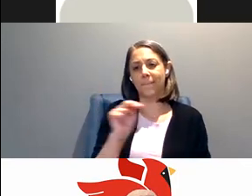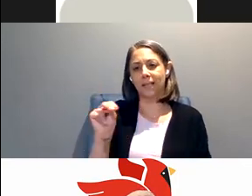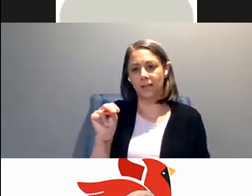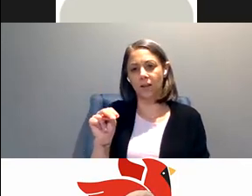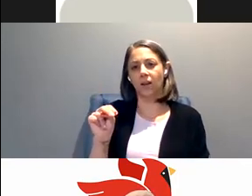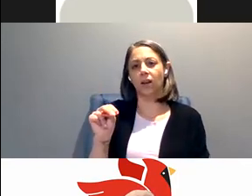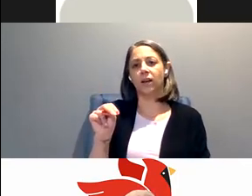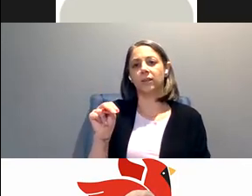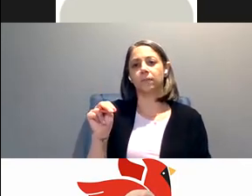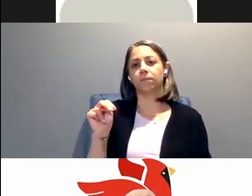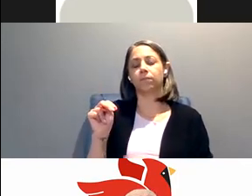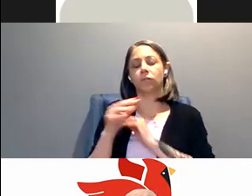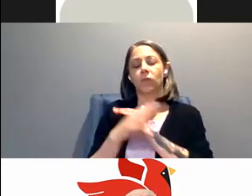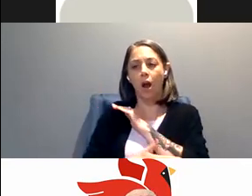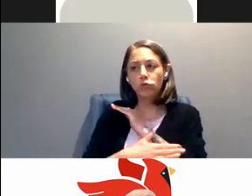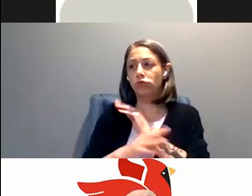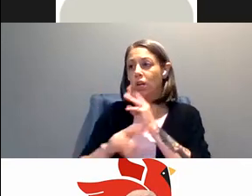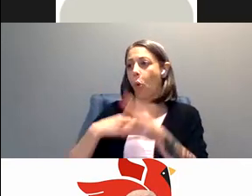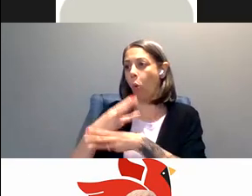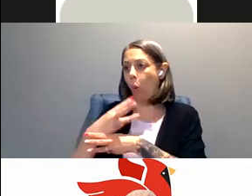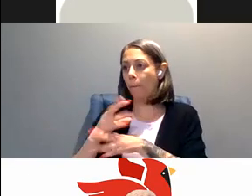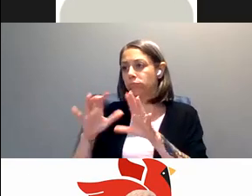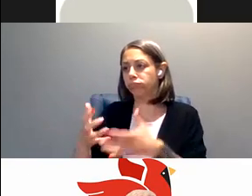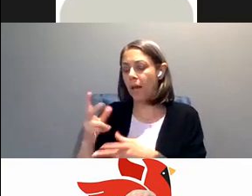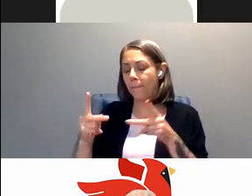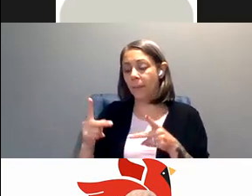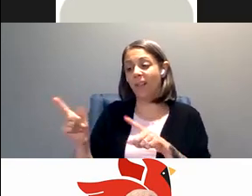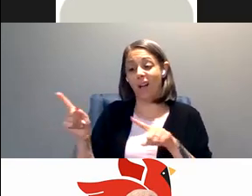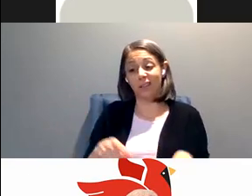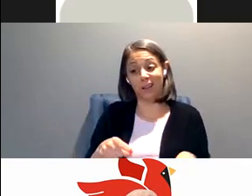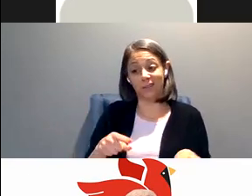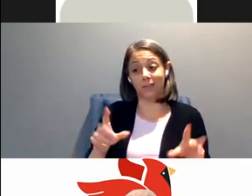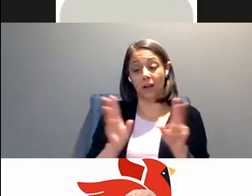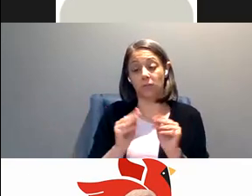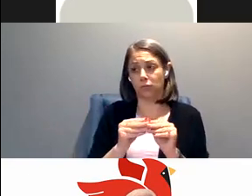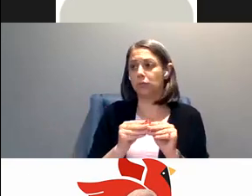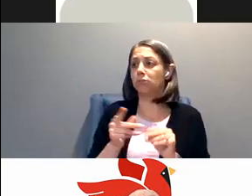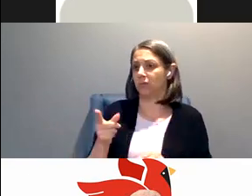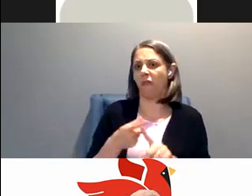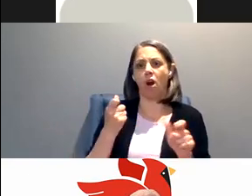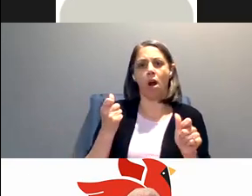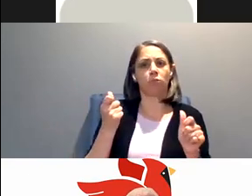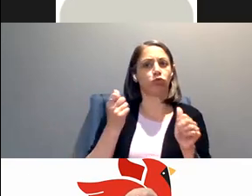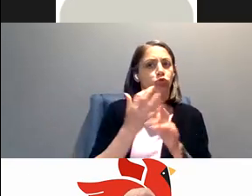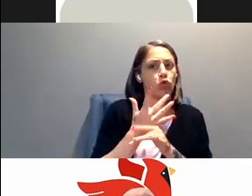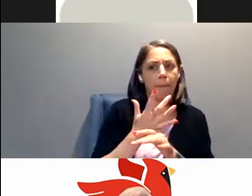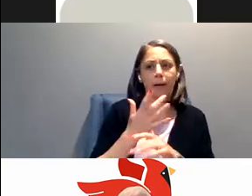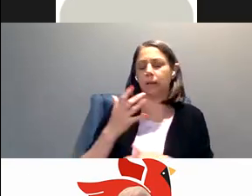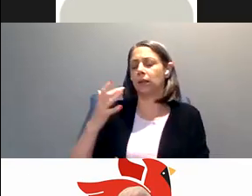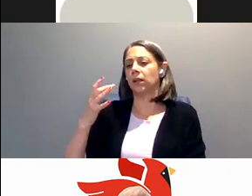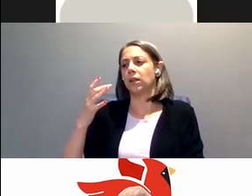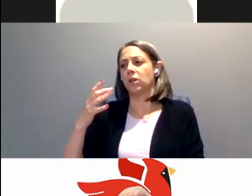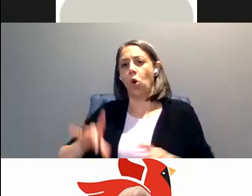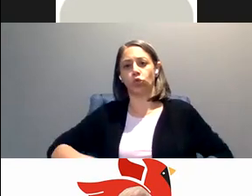globally. And there have been people that have attended the conference that have been from Germany and Australia that I got to meet